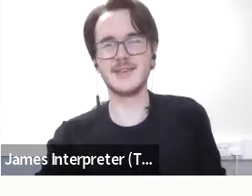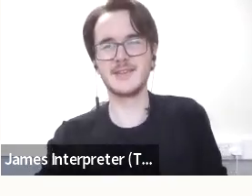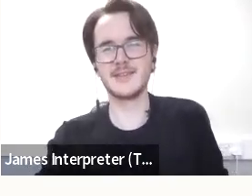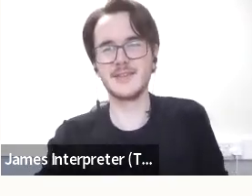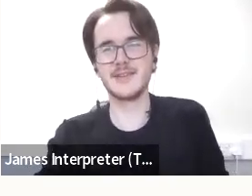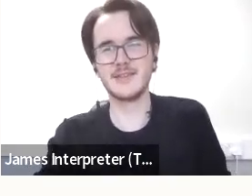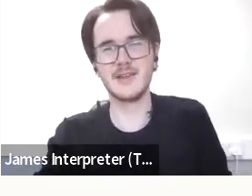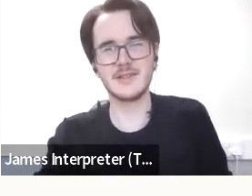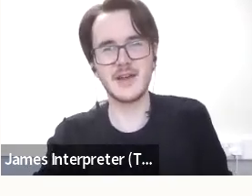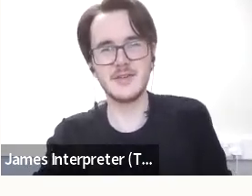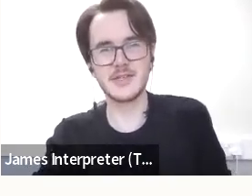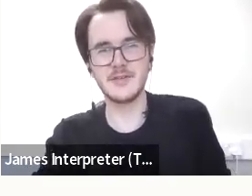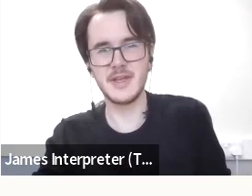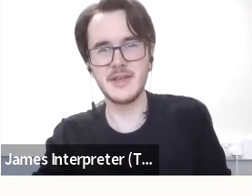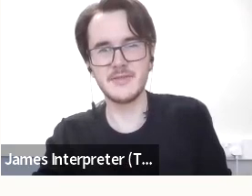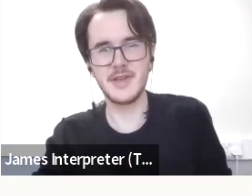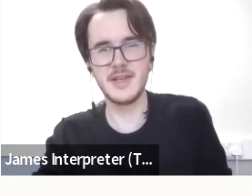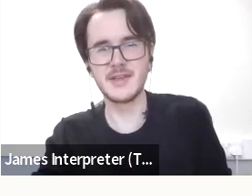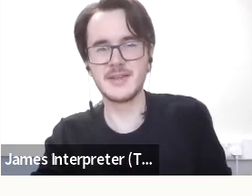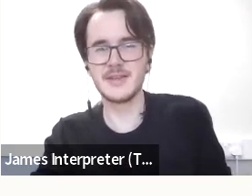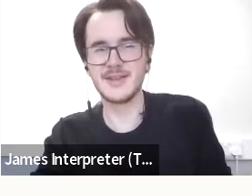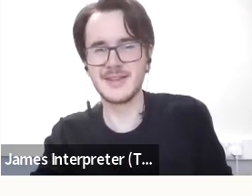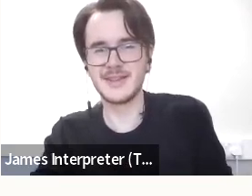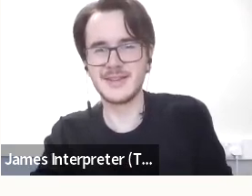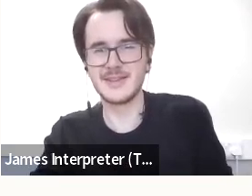V. Is that how you sound V? V?